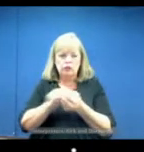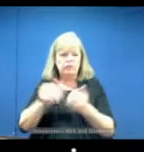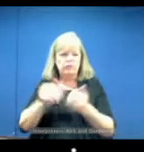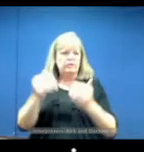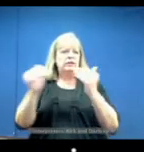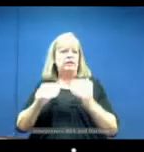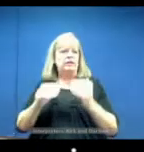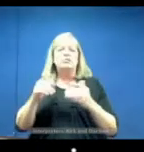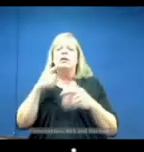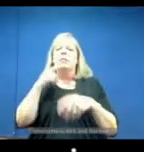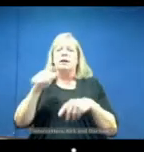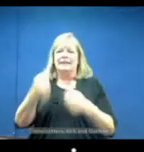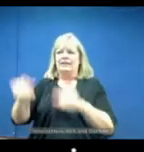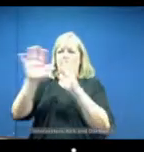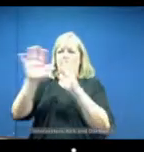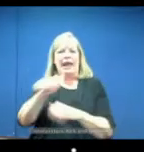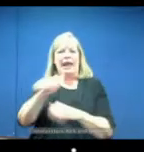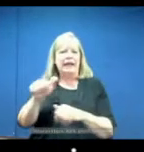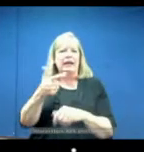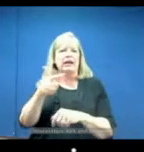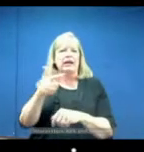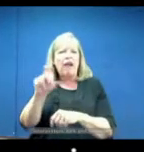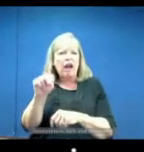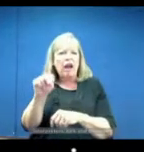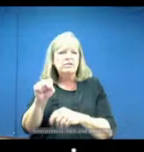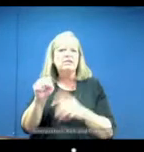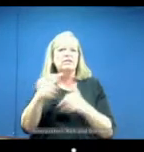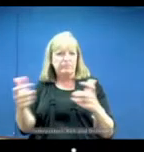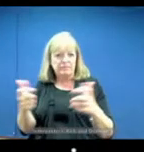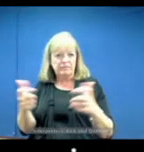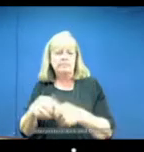Relinquish firearm provisions.